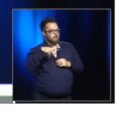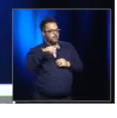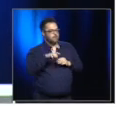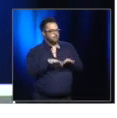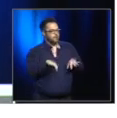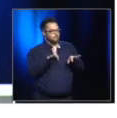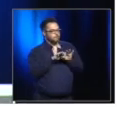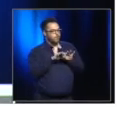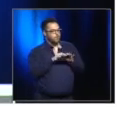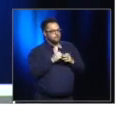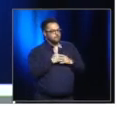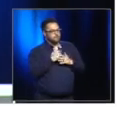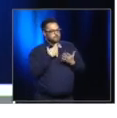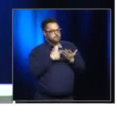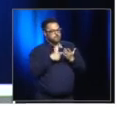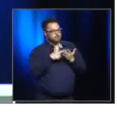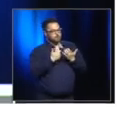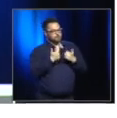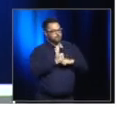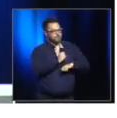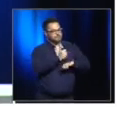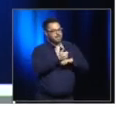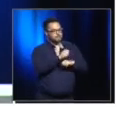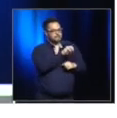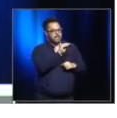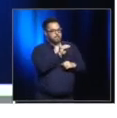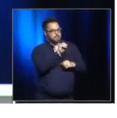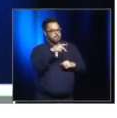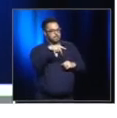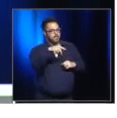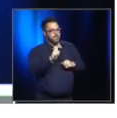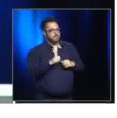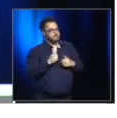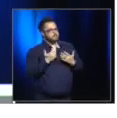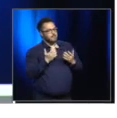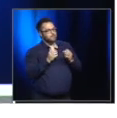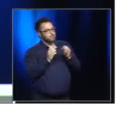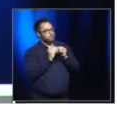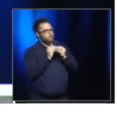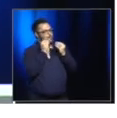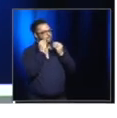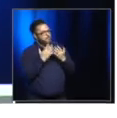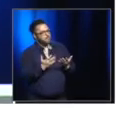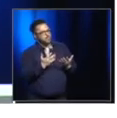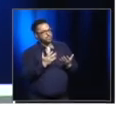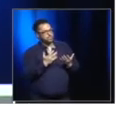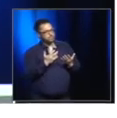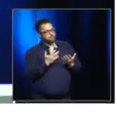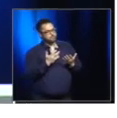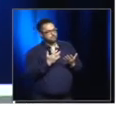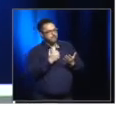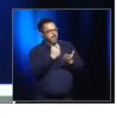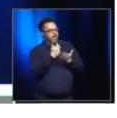of their lives talking about, trying to establish MPAs, and having information that helps them